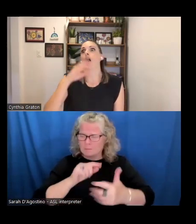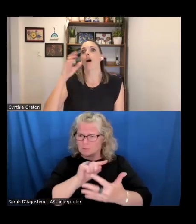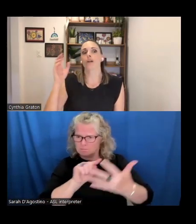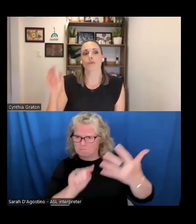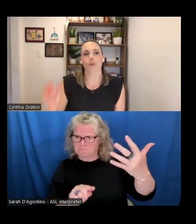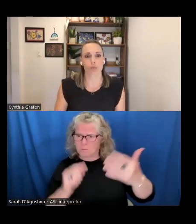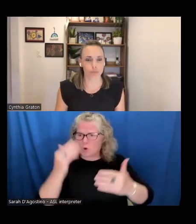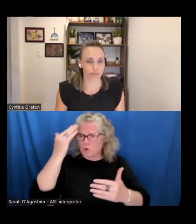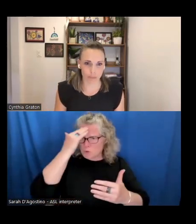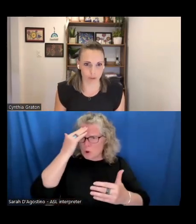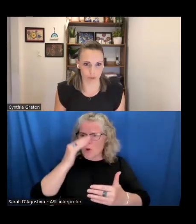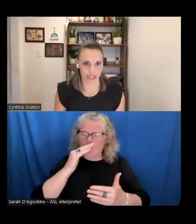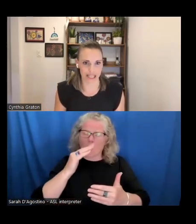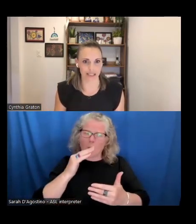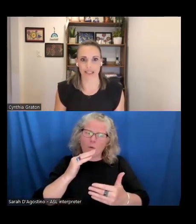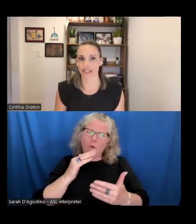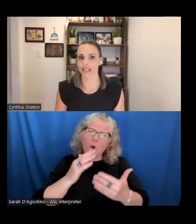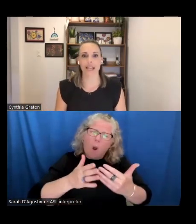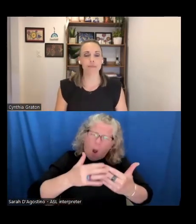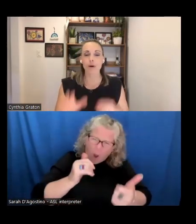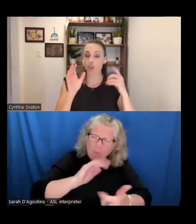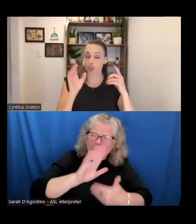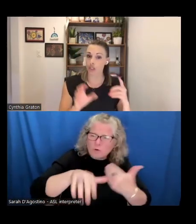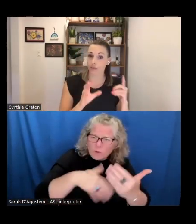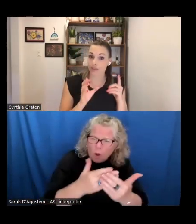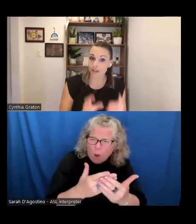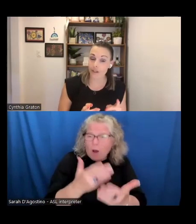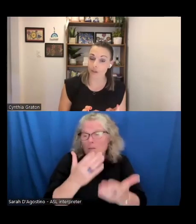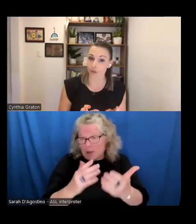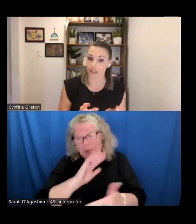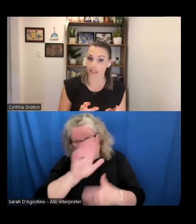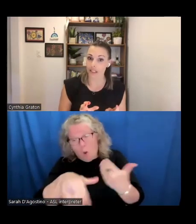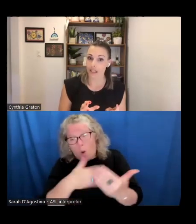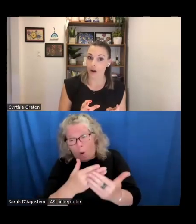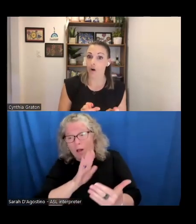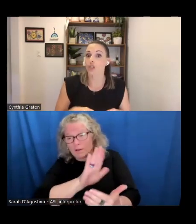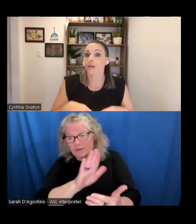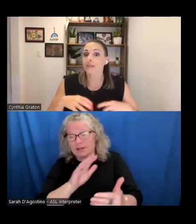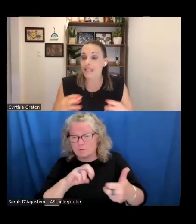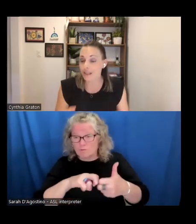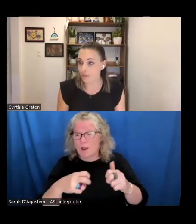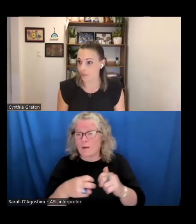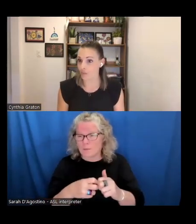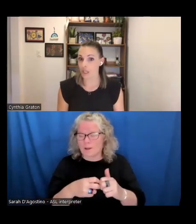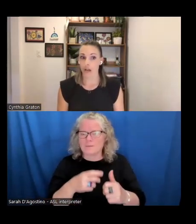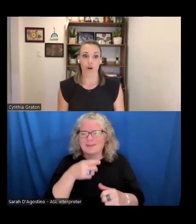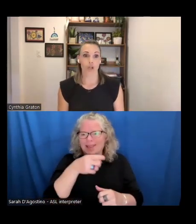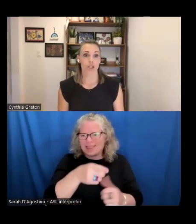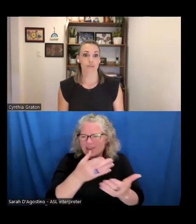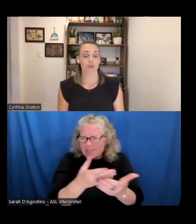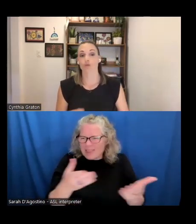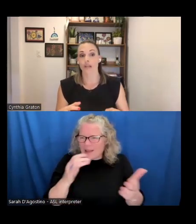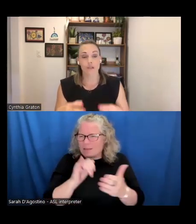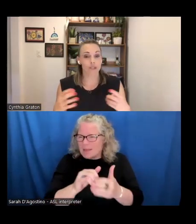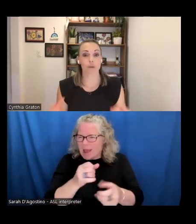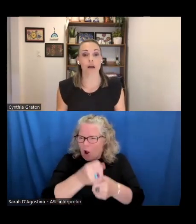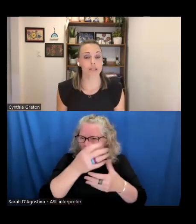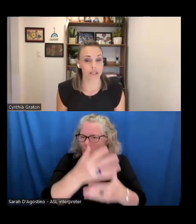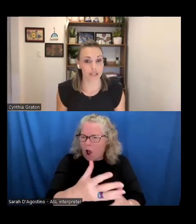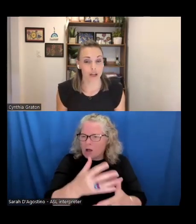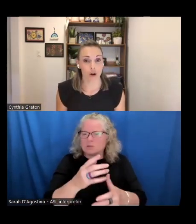not all of the blue bubbles that can set in motion some difficulty or some symptoms or some